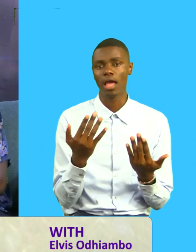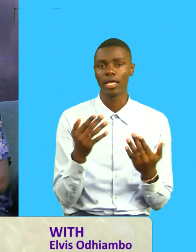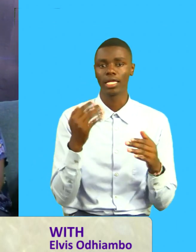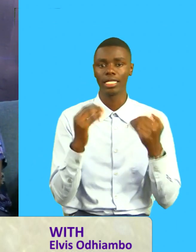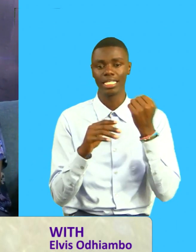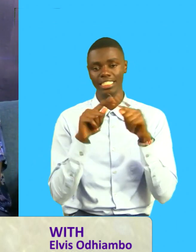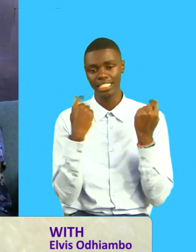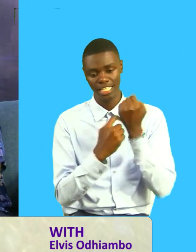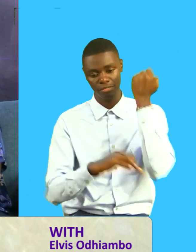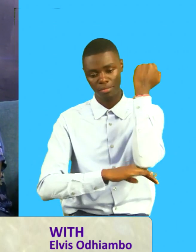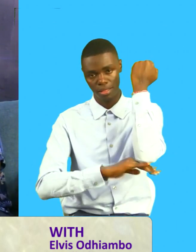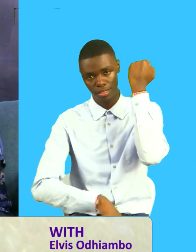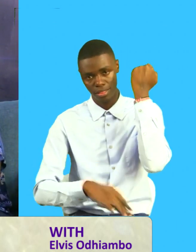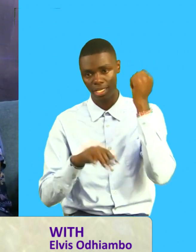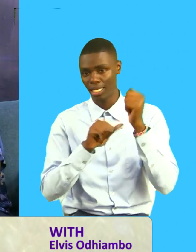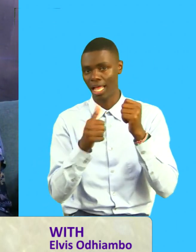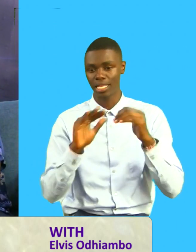teams?